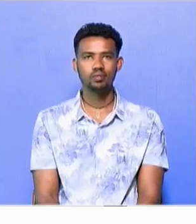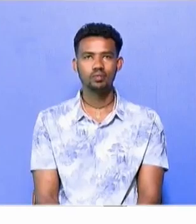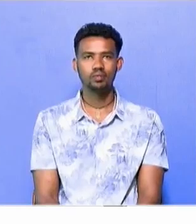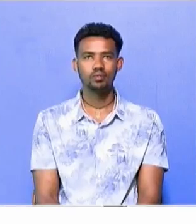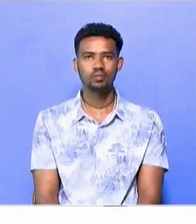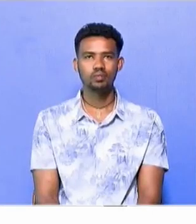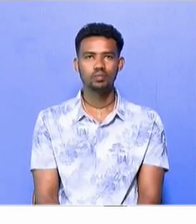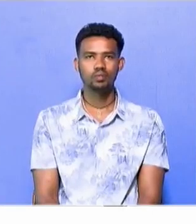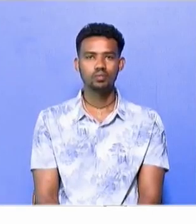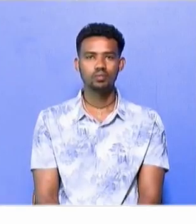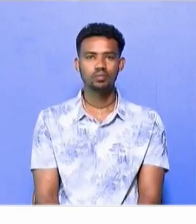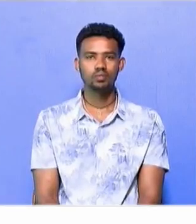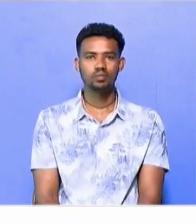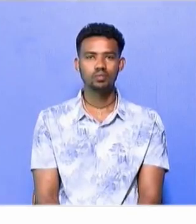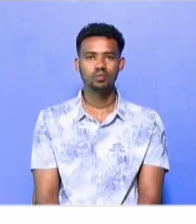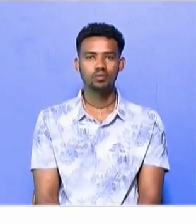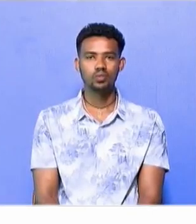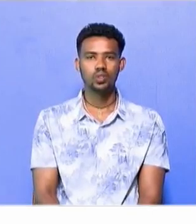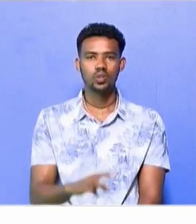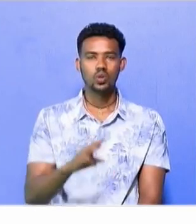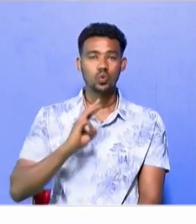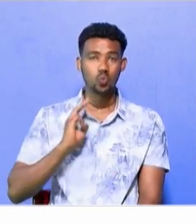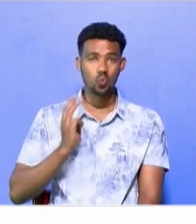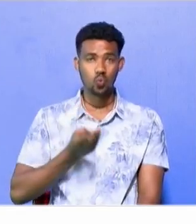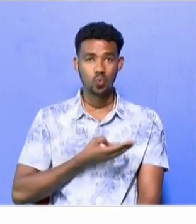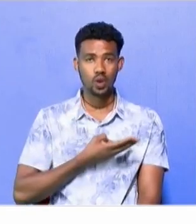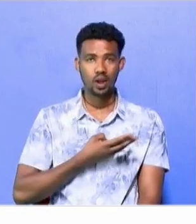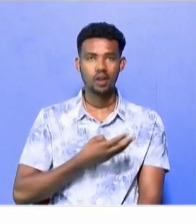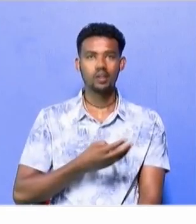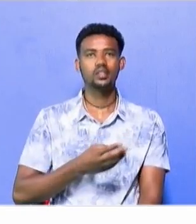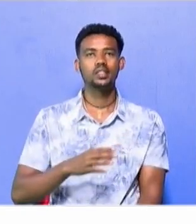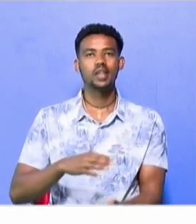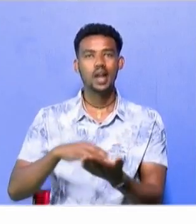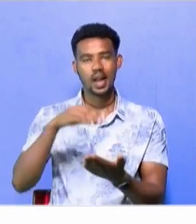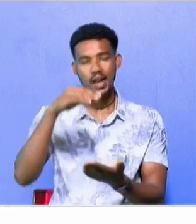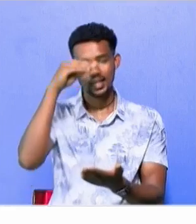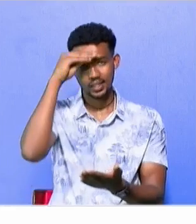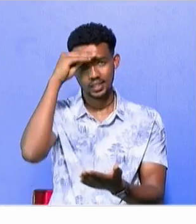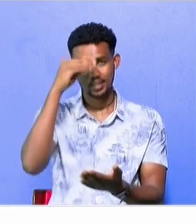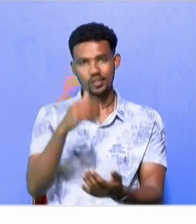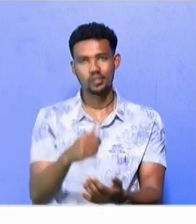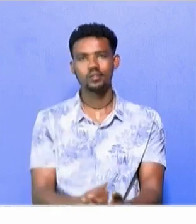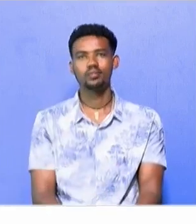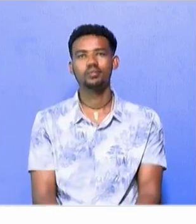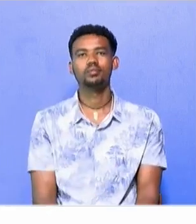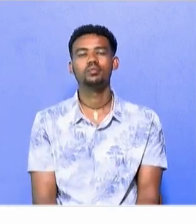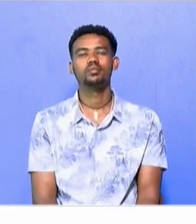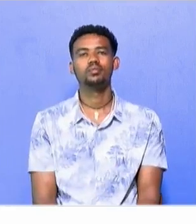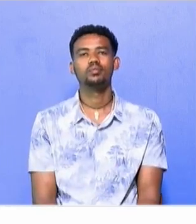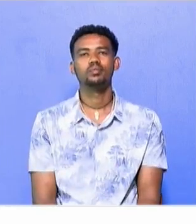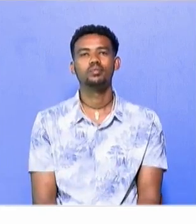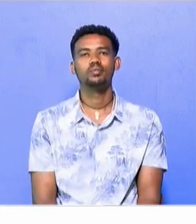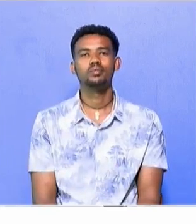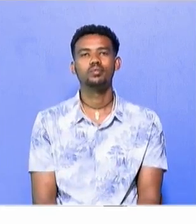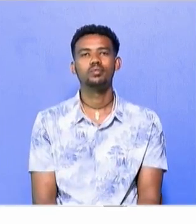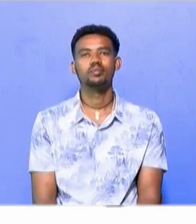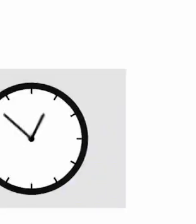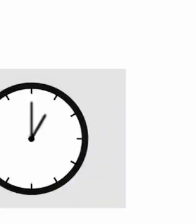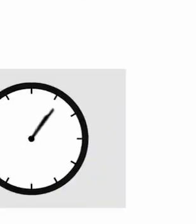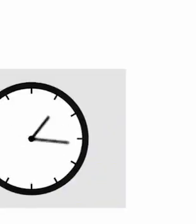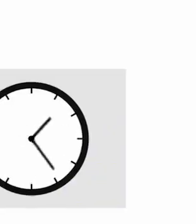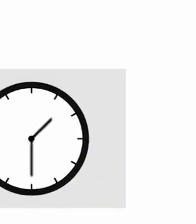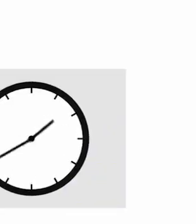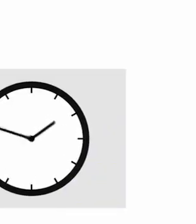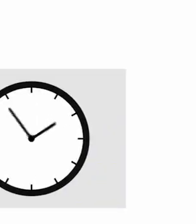what we are doing now, students? We are learning. Let me give you 1 minute.